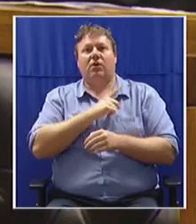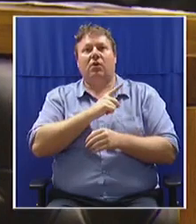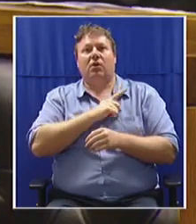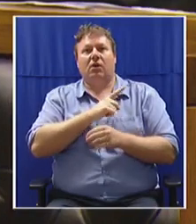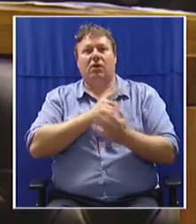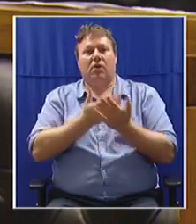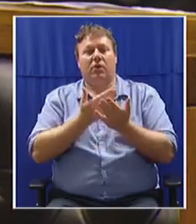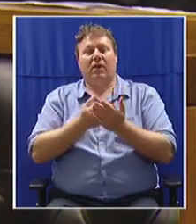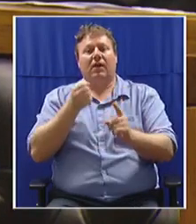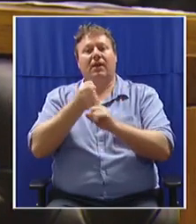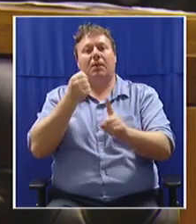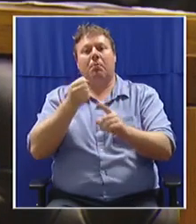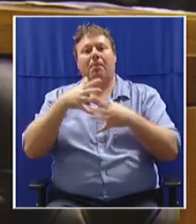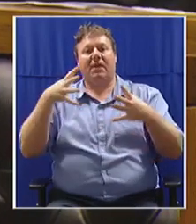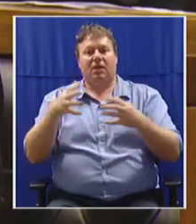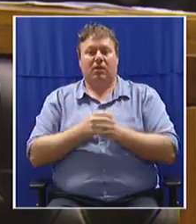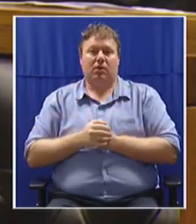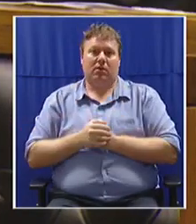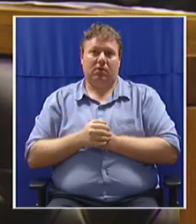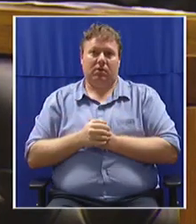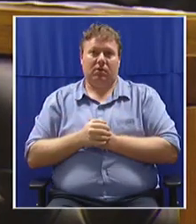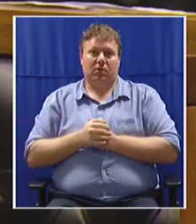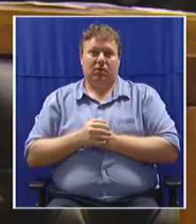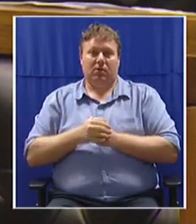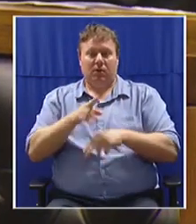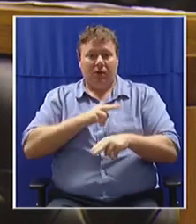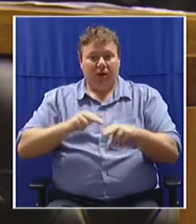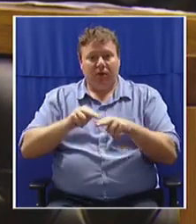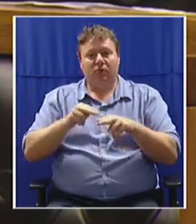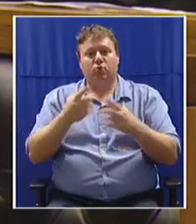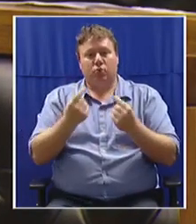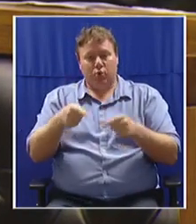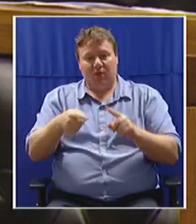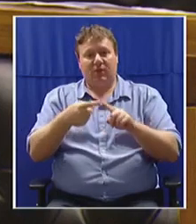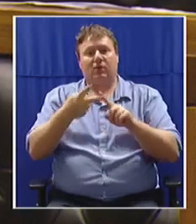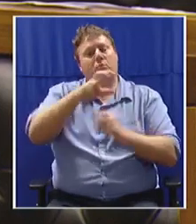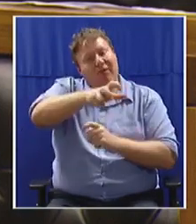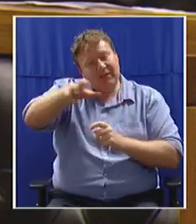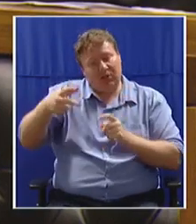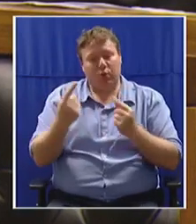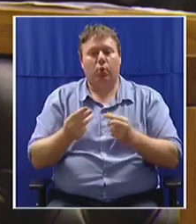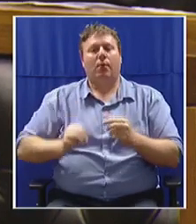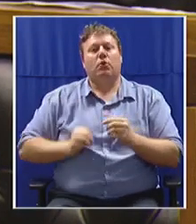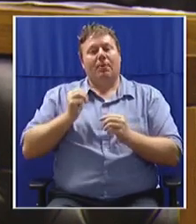wenza lokhu, awomasipala benza lokhu. Sifuna ukuthi uma sibheka indaba